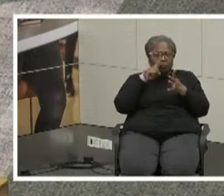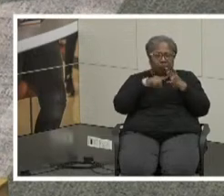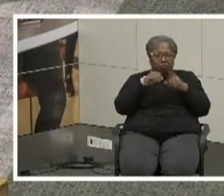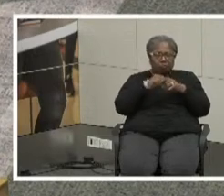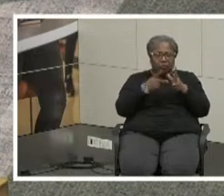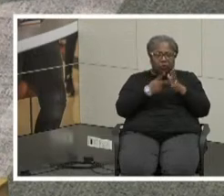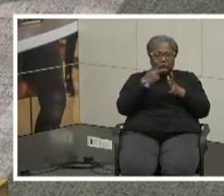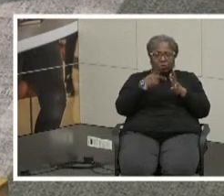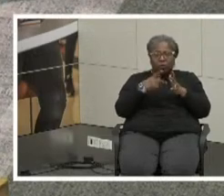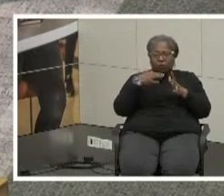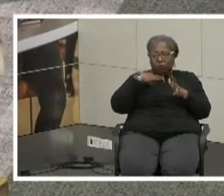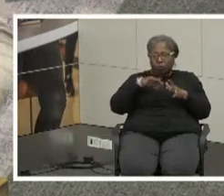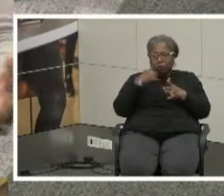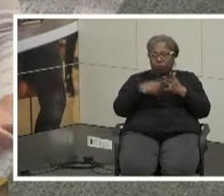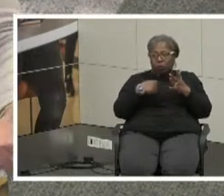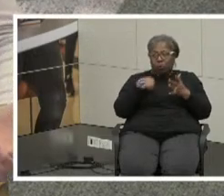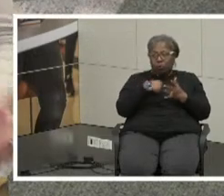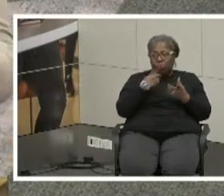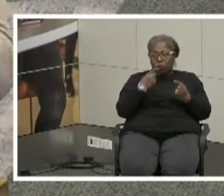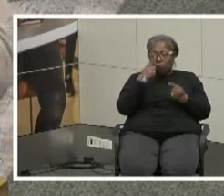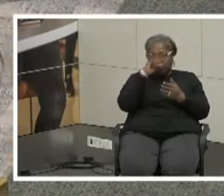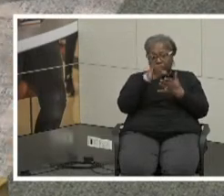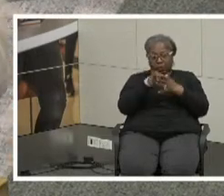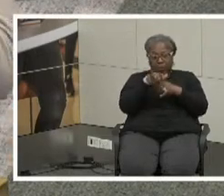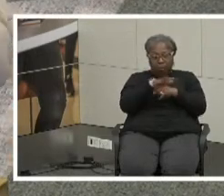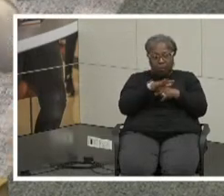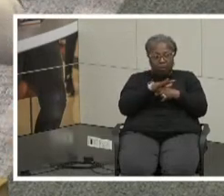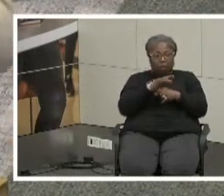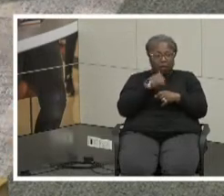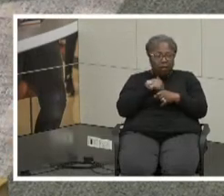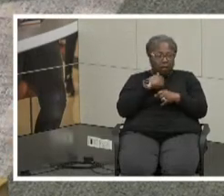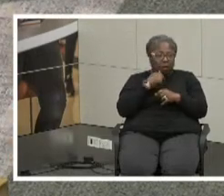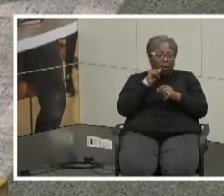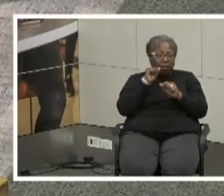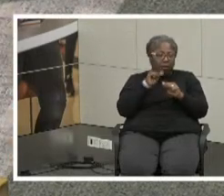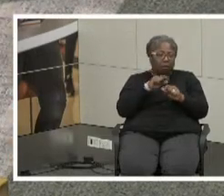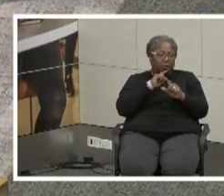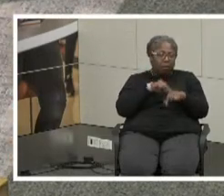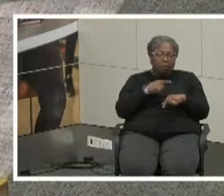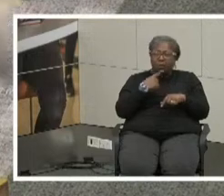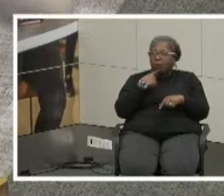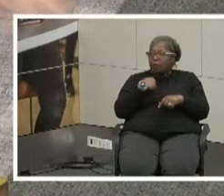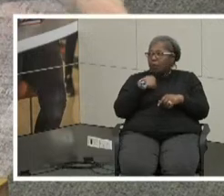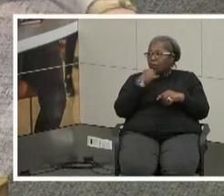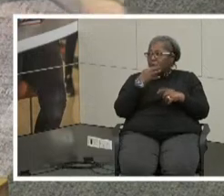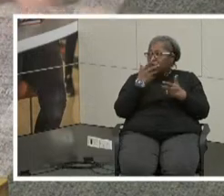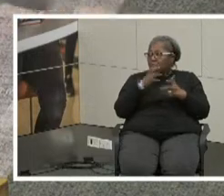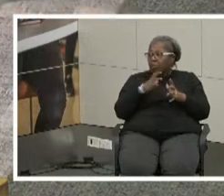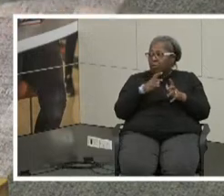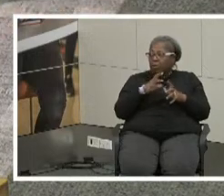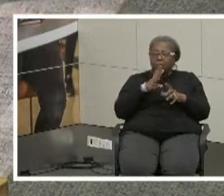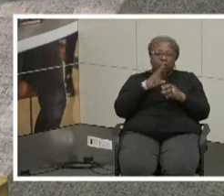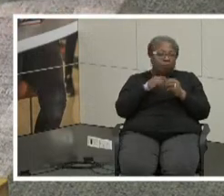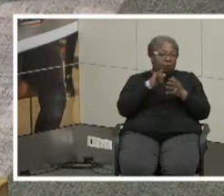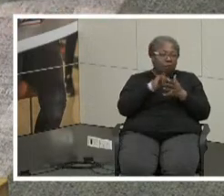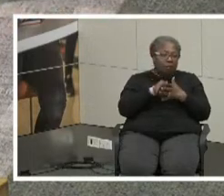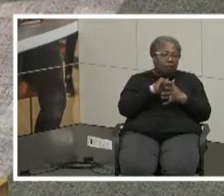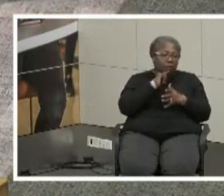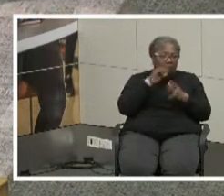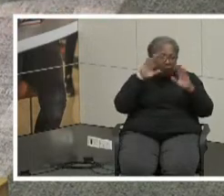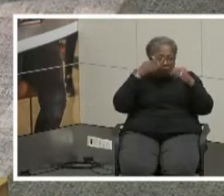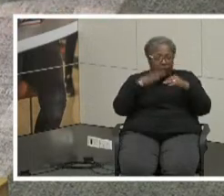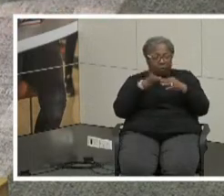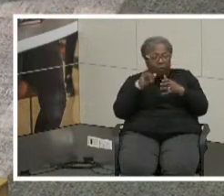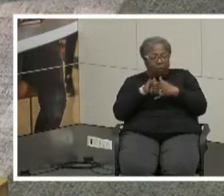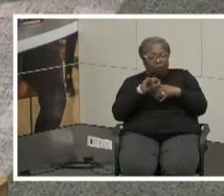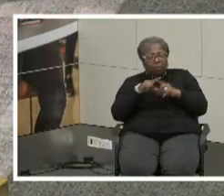things we do for that particular area and again again I I can answer this but you guys tell me if you don't want to move into that because that's not necessarily focused